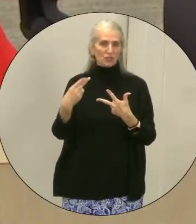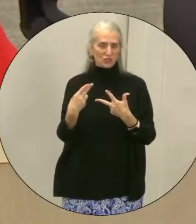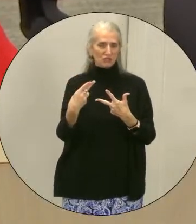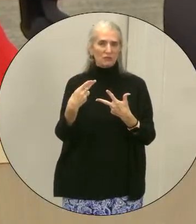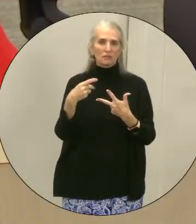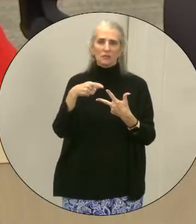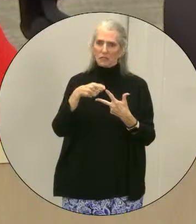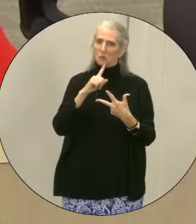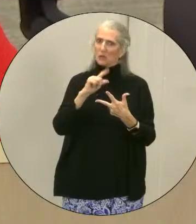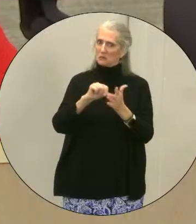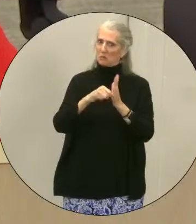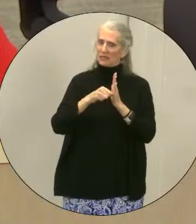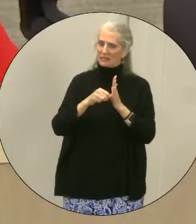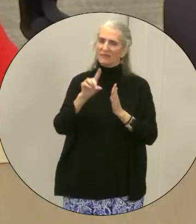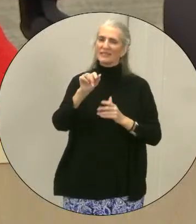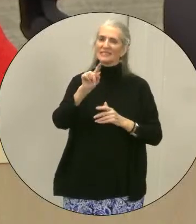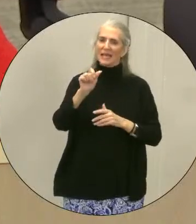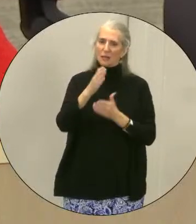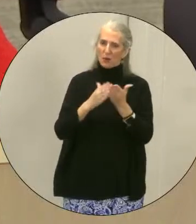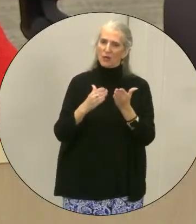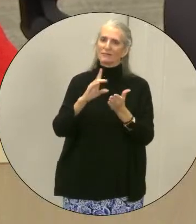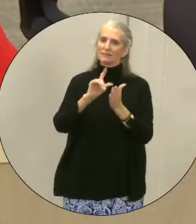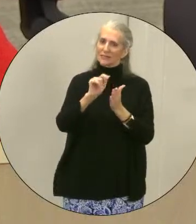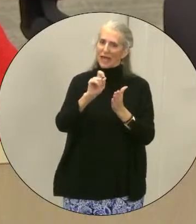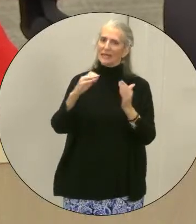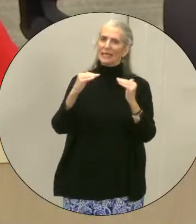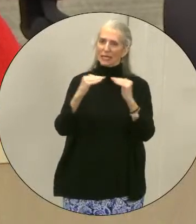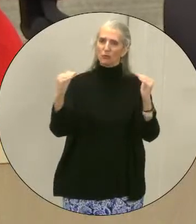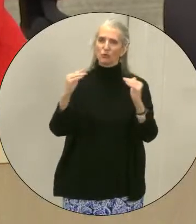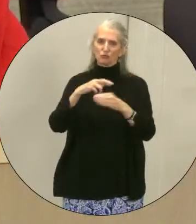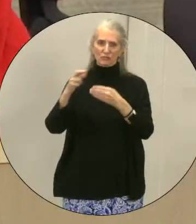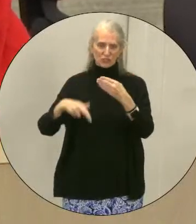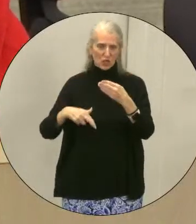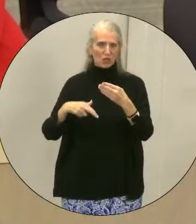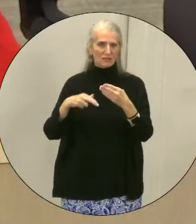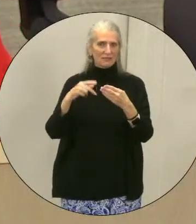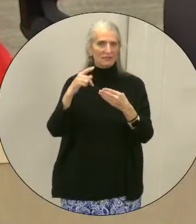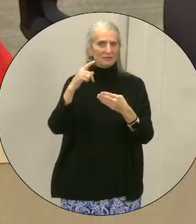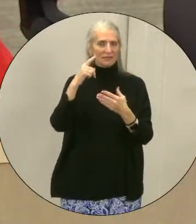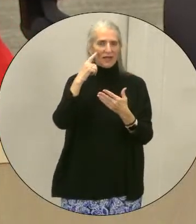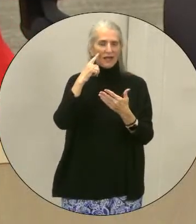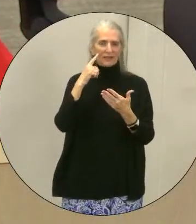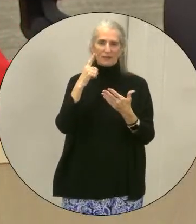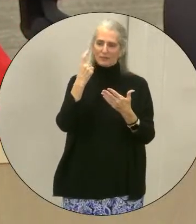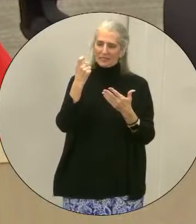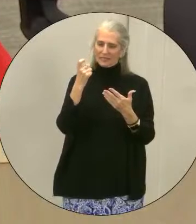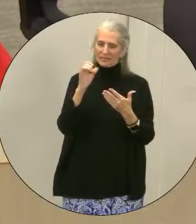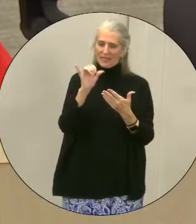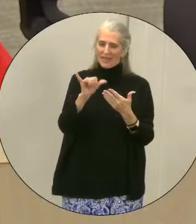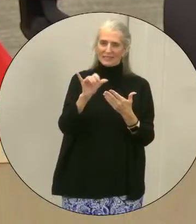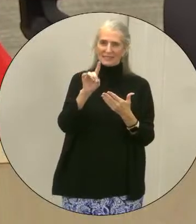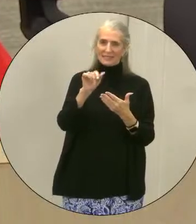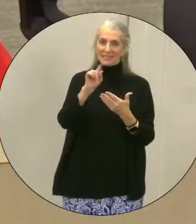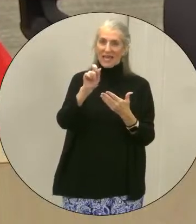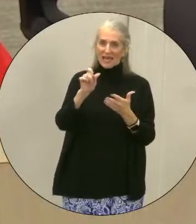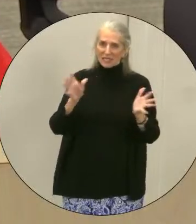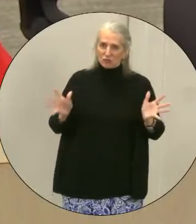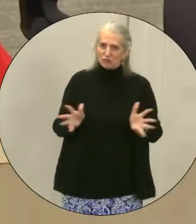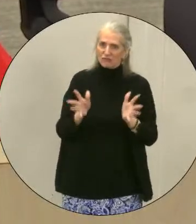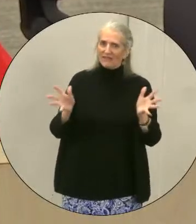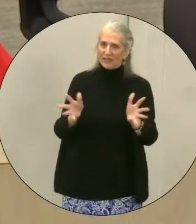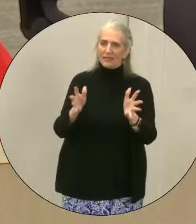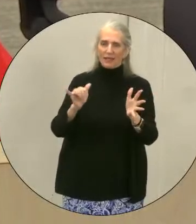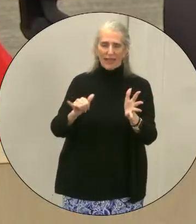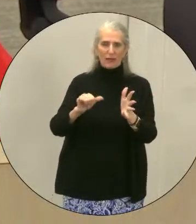me, I think data equals results, right? Everything we do and how to be successful, I think, is very data-driven. So that was very, very